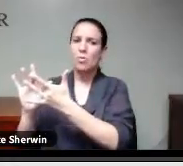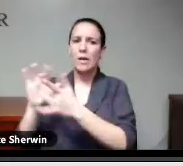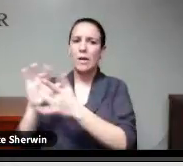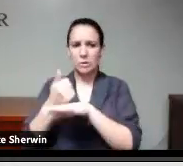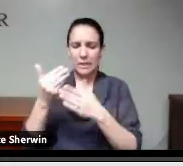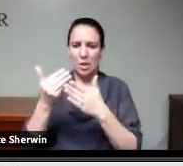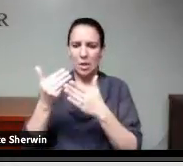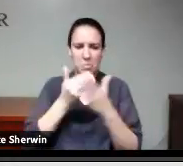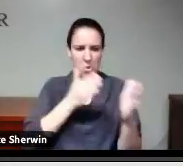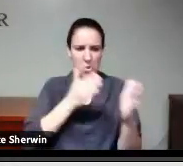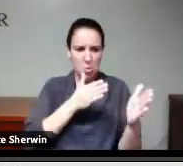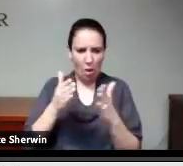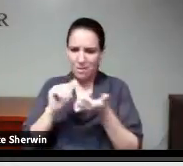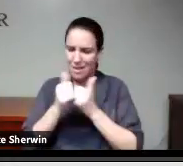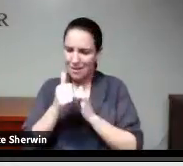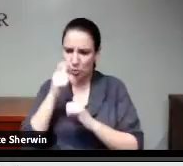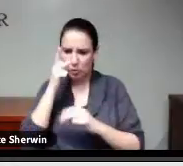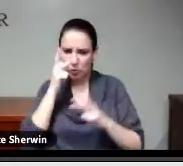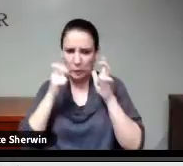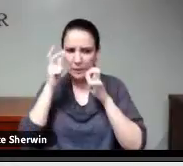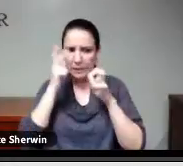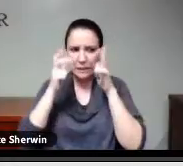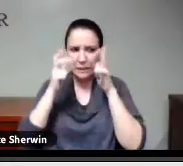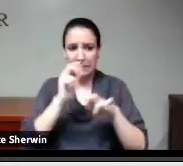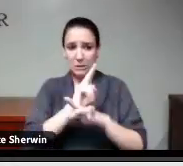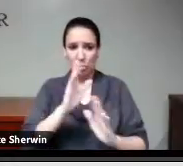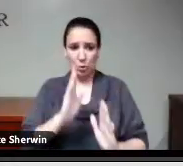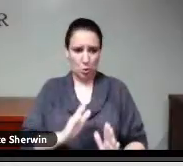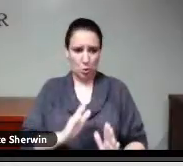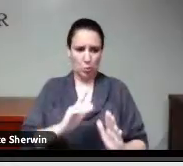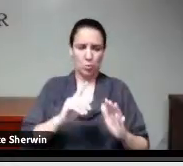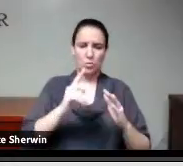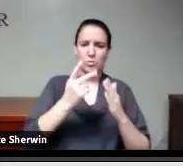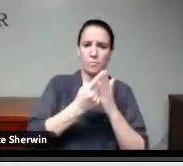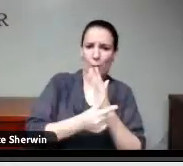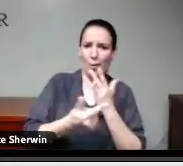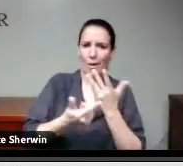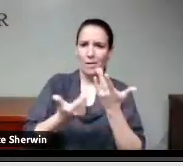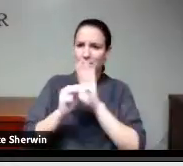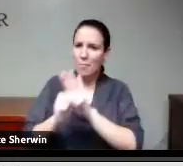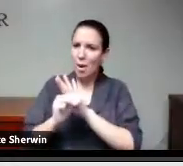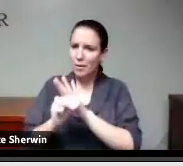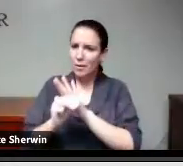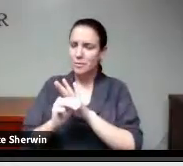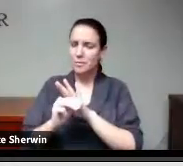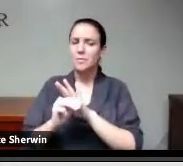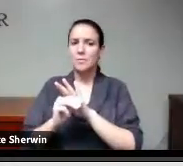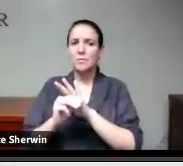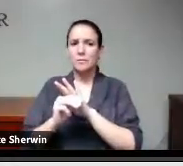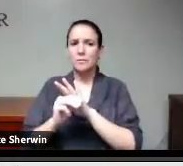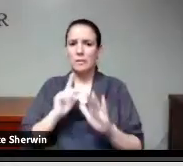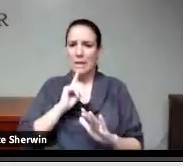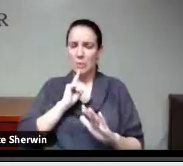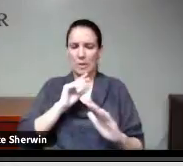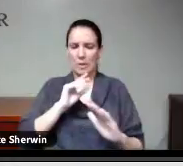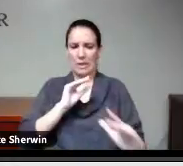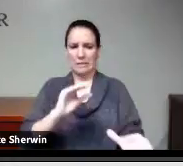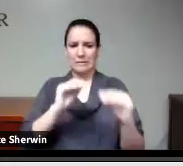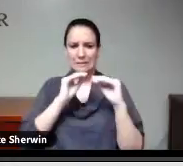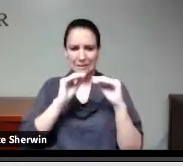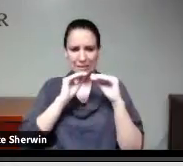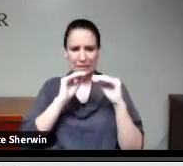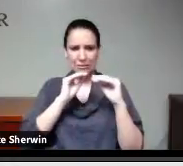listening to users and programs and modules that really teach us how to take a more kind of anthropological